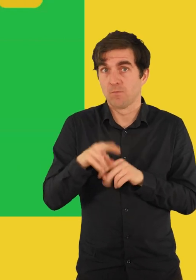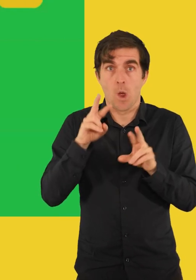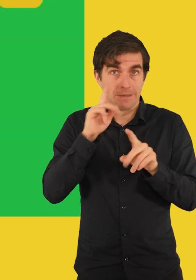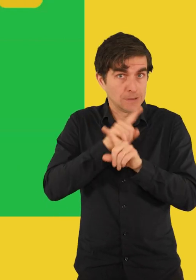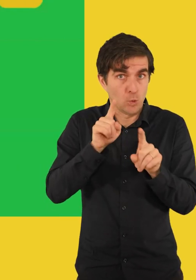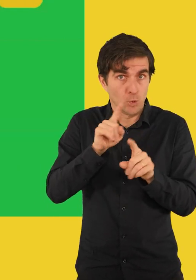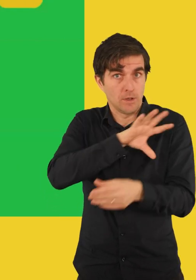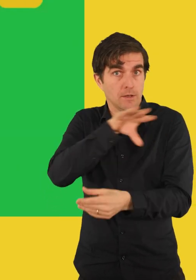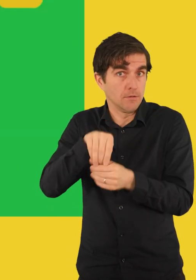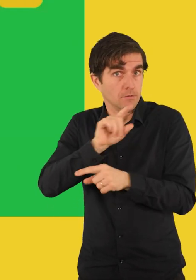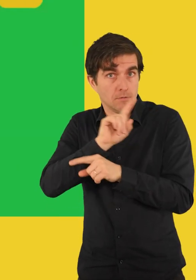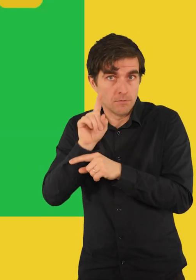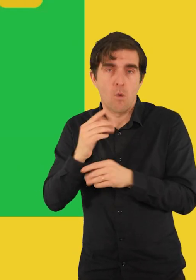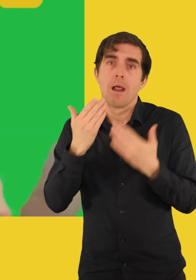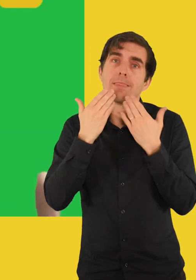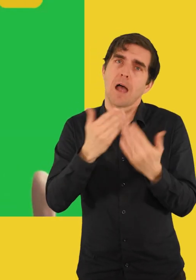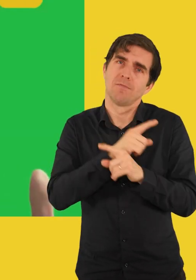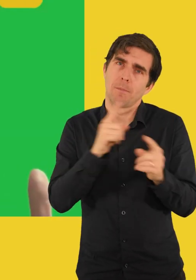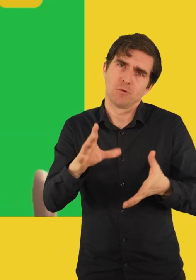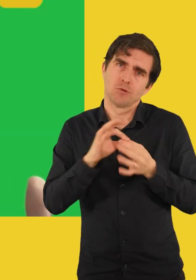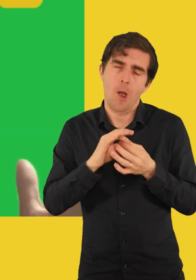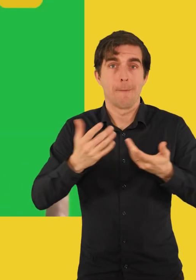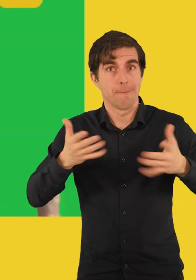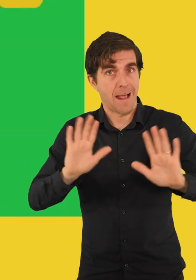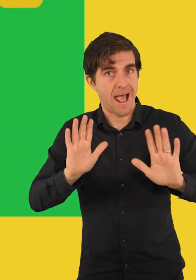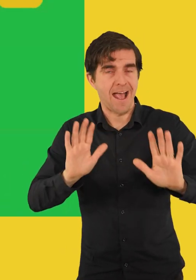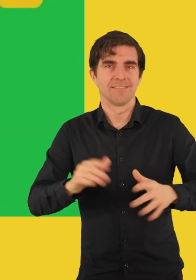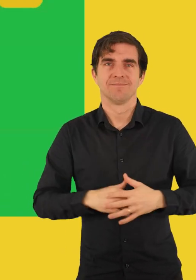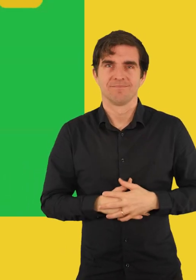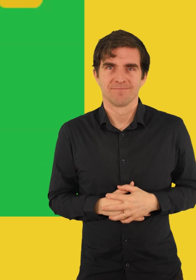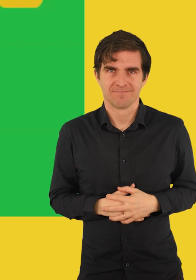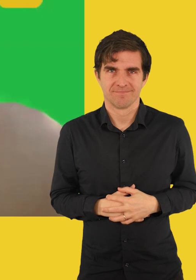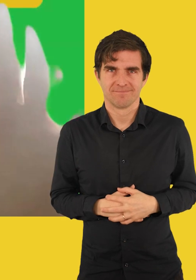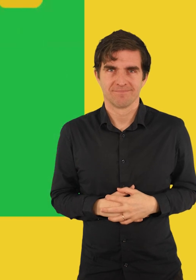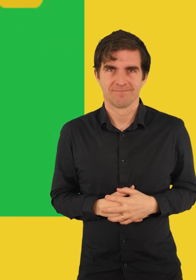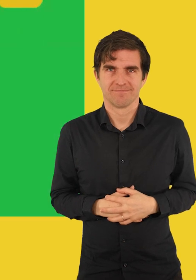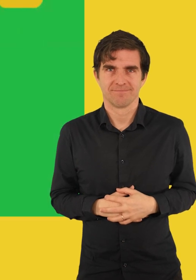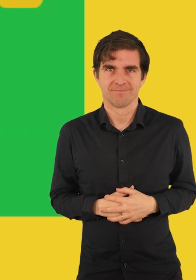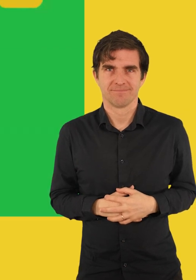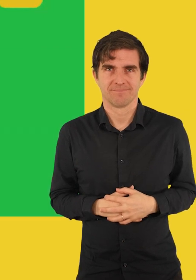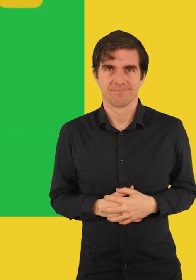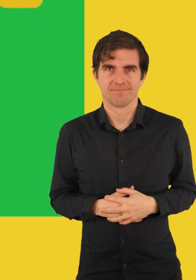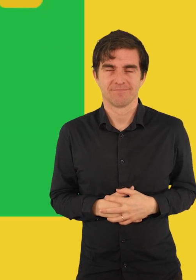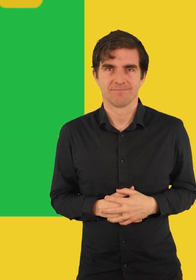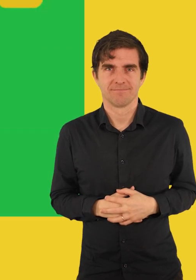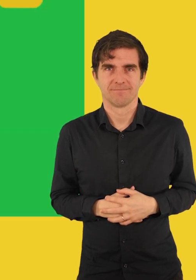so hopefully see some of you there. And thank you so much again for joining us. Bye.